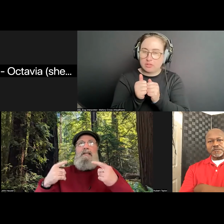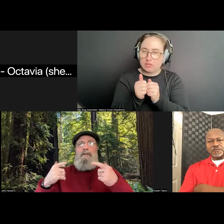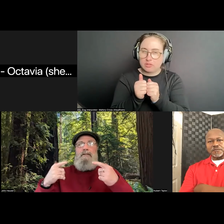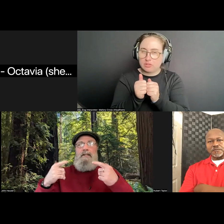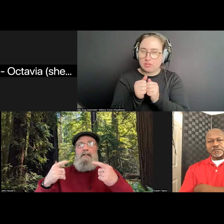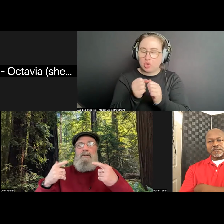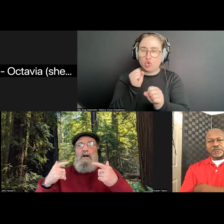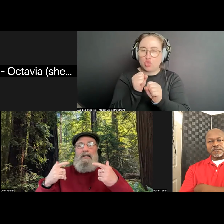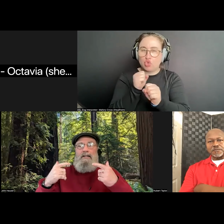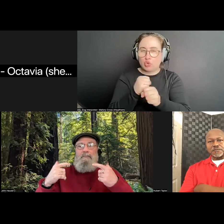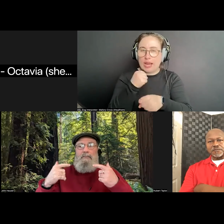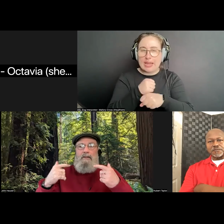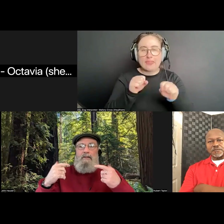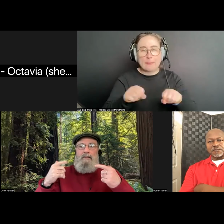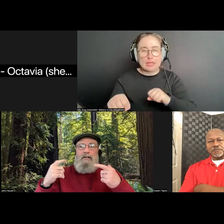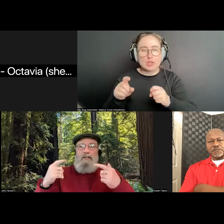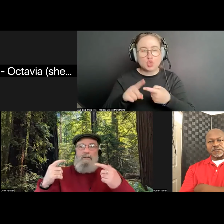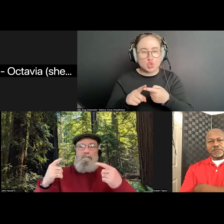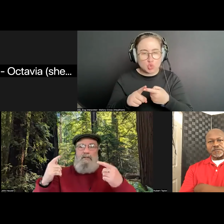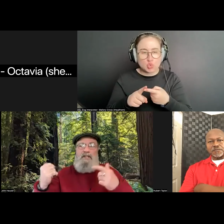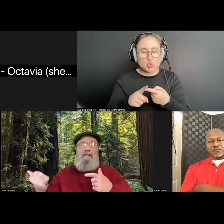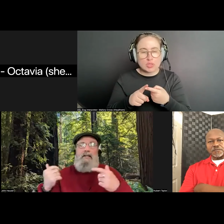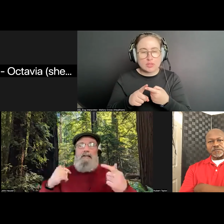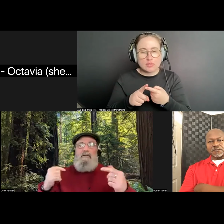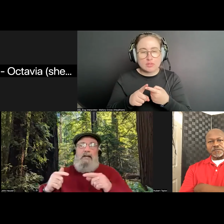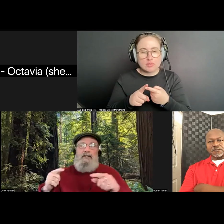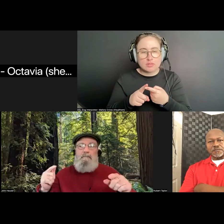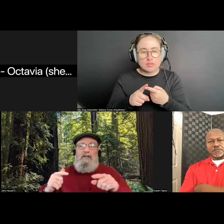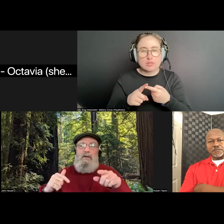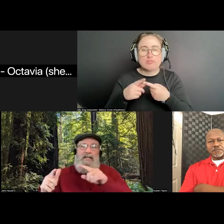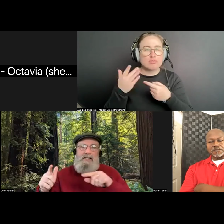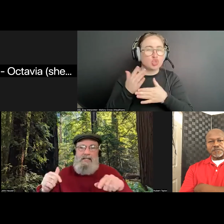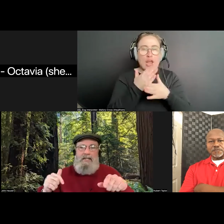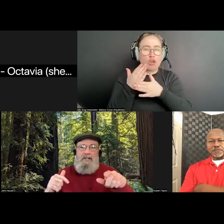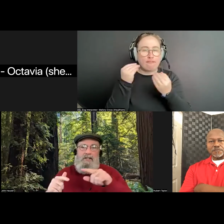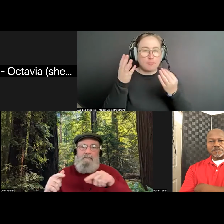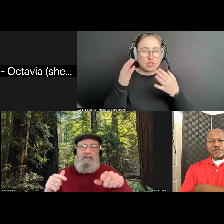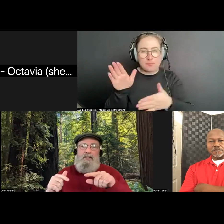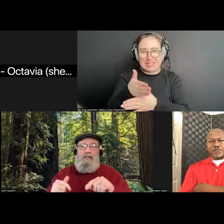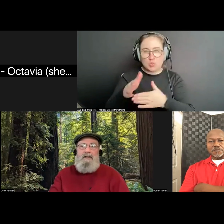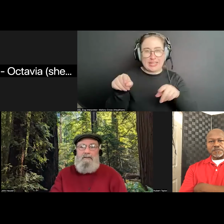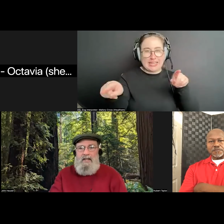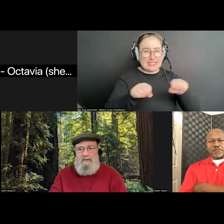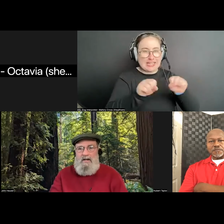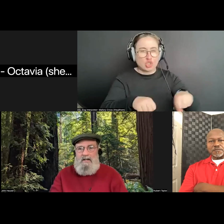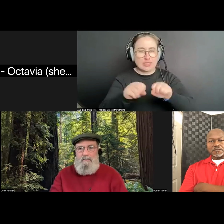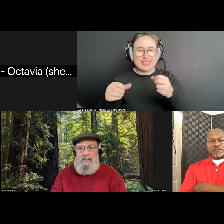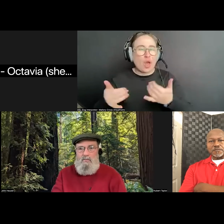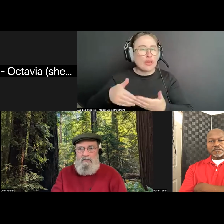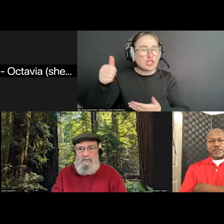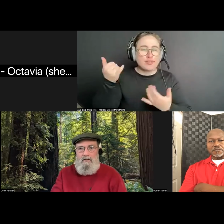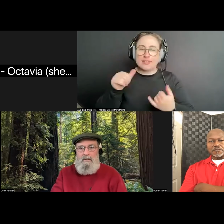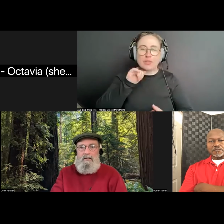creating the ability to wind up sharing information between stations. It's much easier now. It's not a